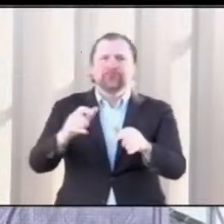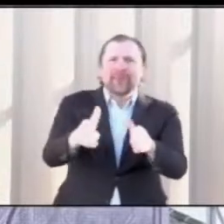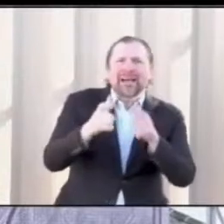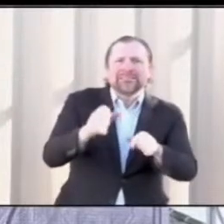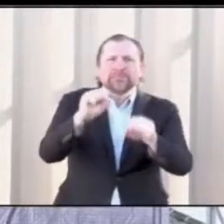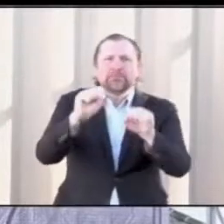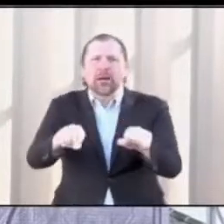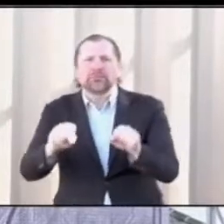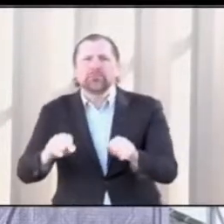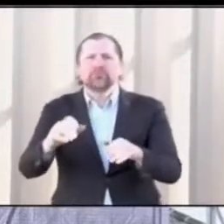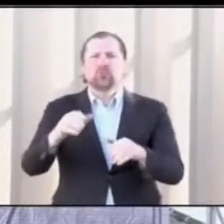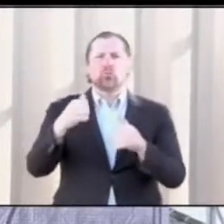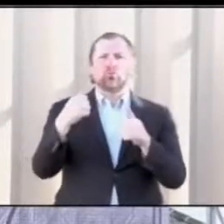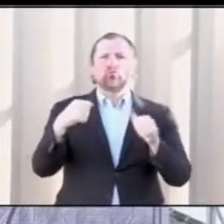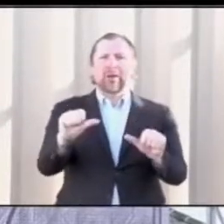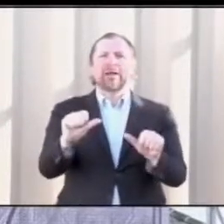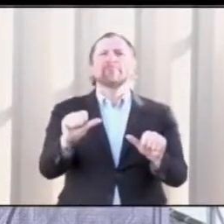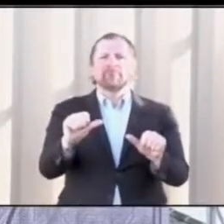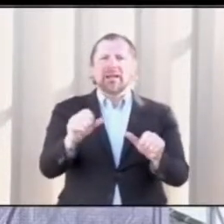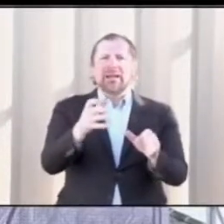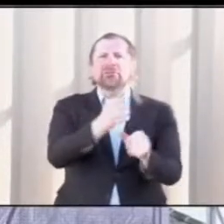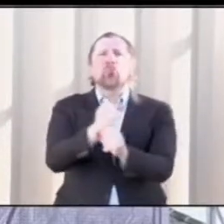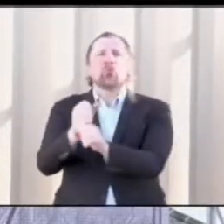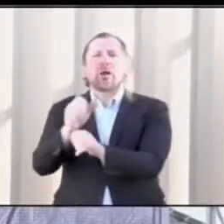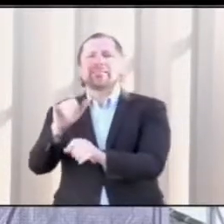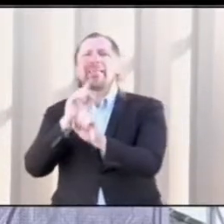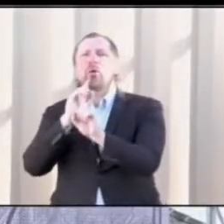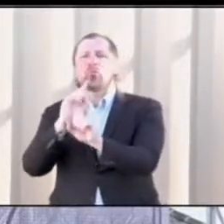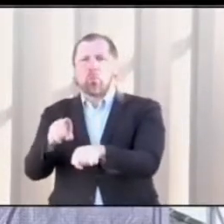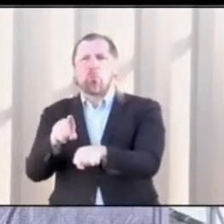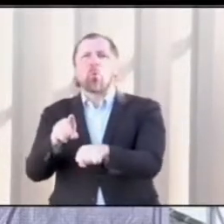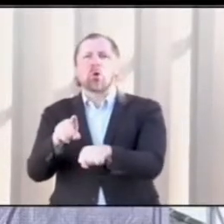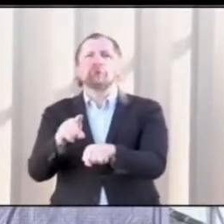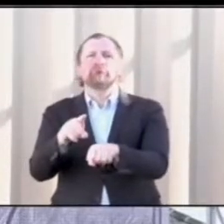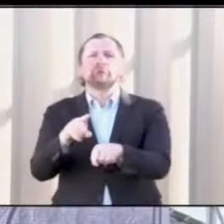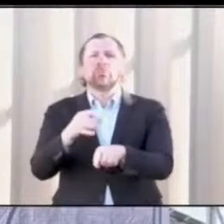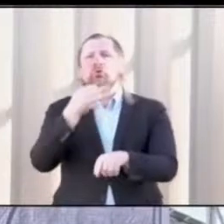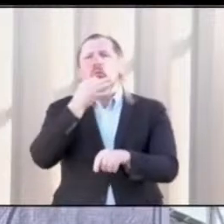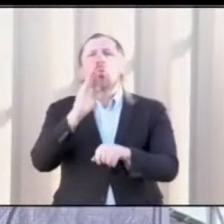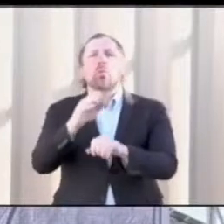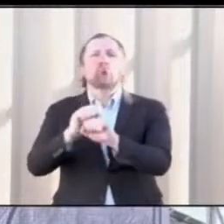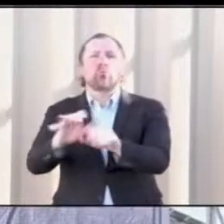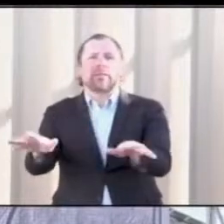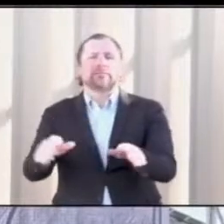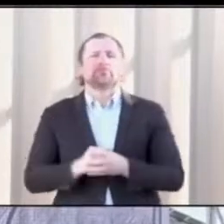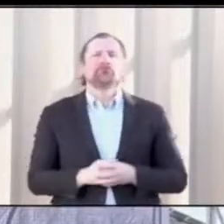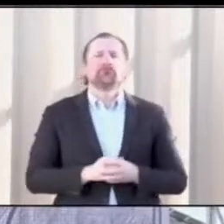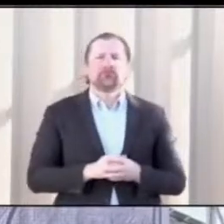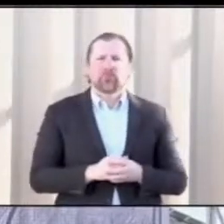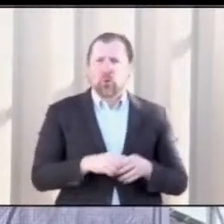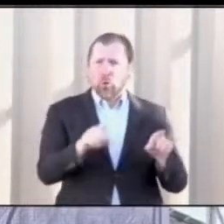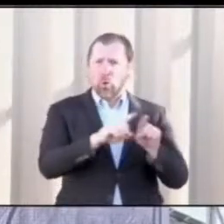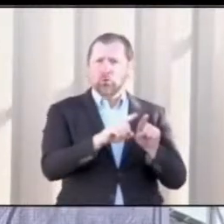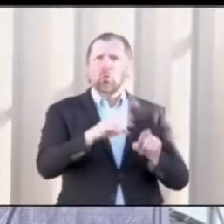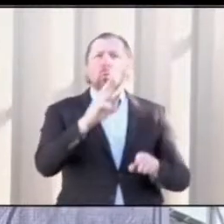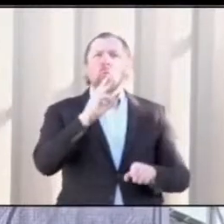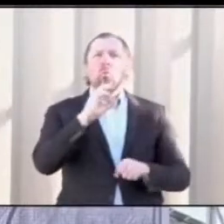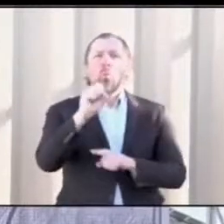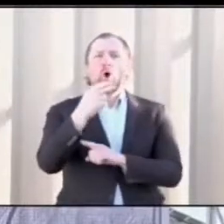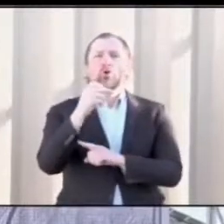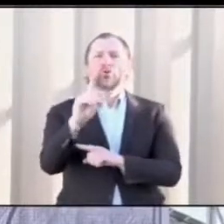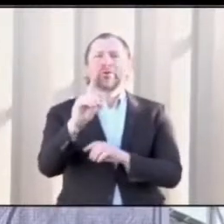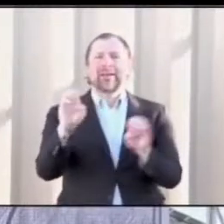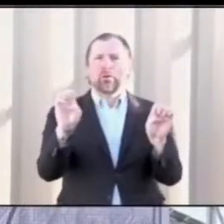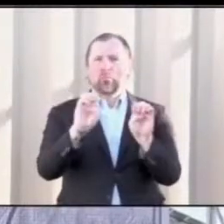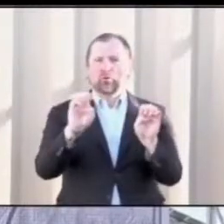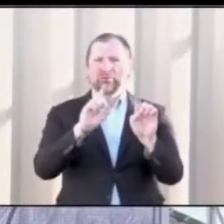to summarize and give a final report. When prepared, that'll be released. We also have our Watershed Emergency Response